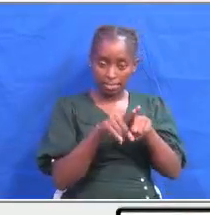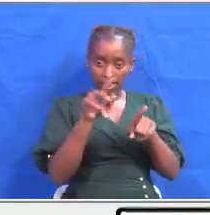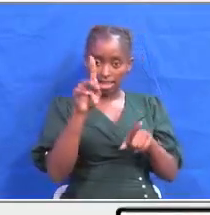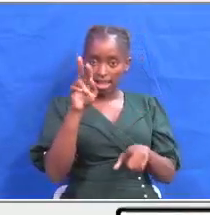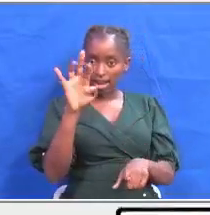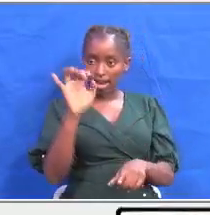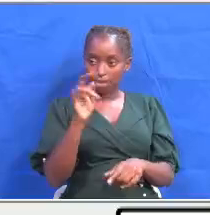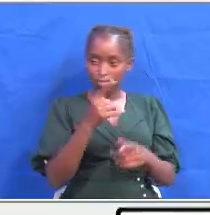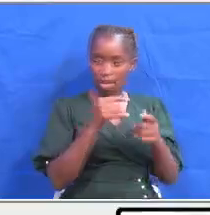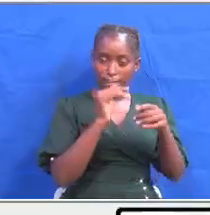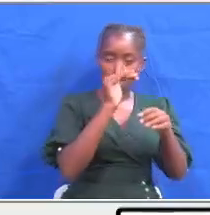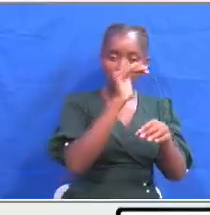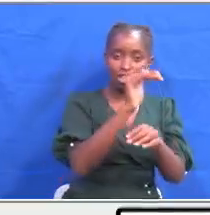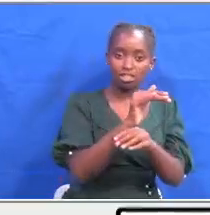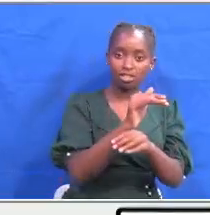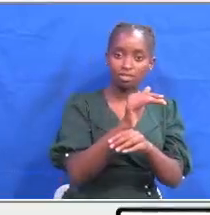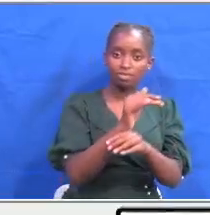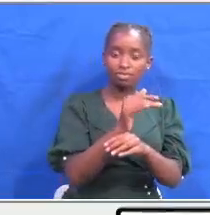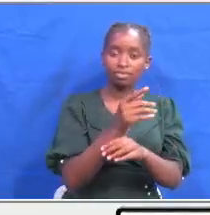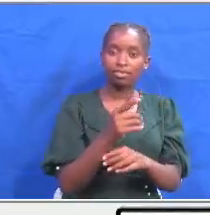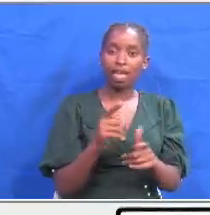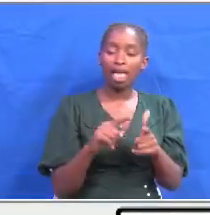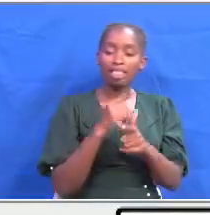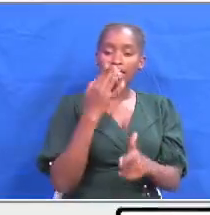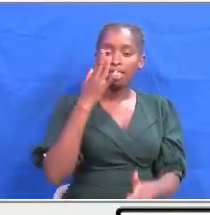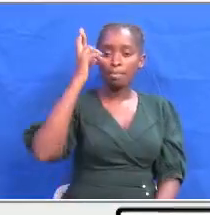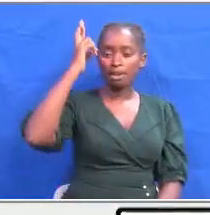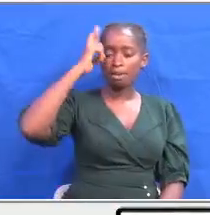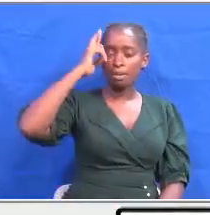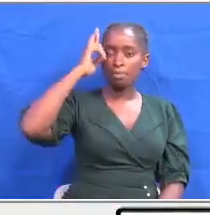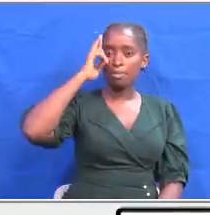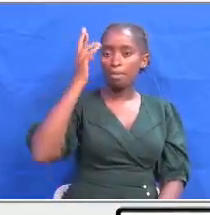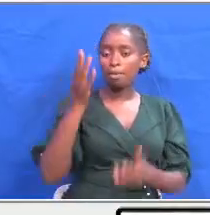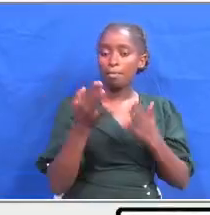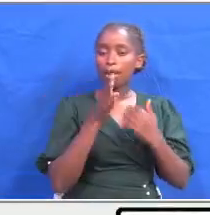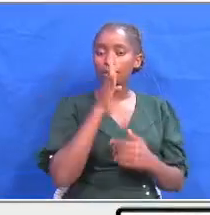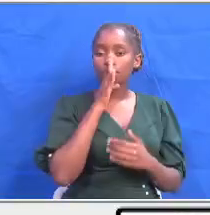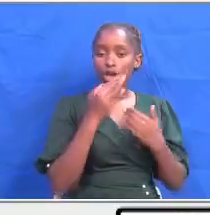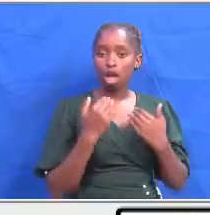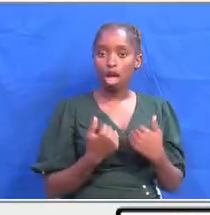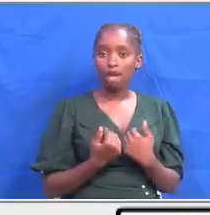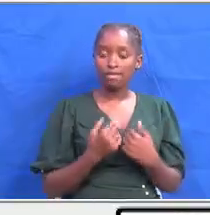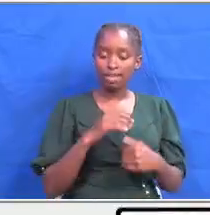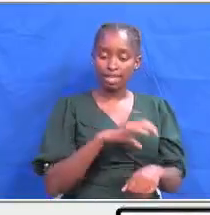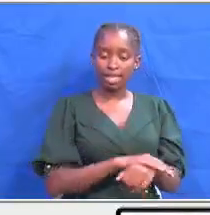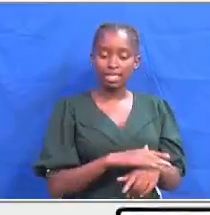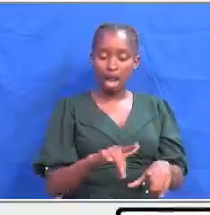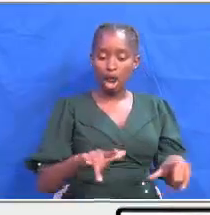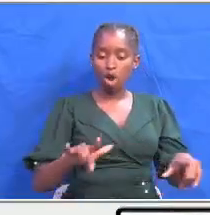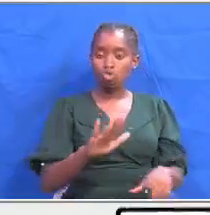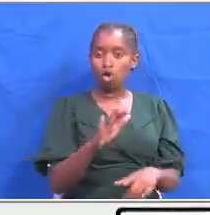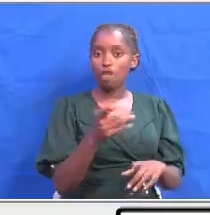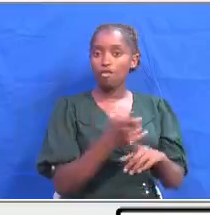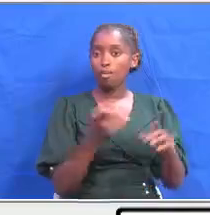of the money. That is now when we remember there would have been some source of where you've gotten the money. Mm-hmm. Were you paying